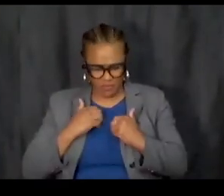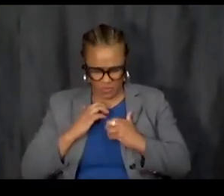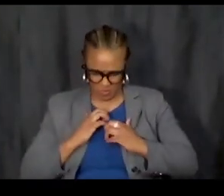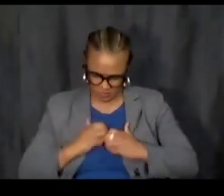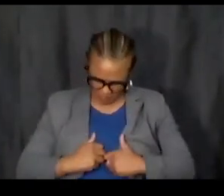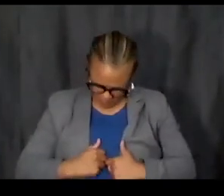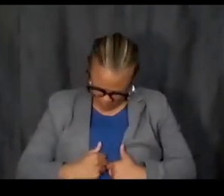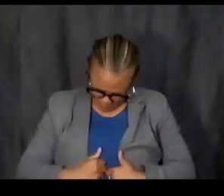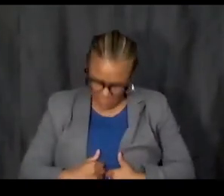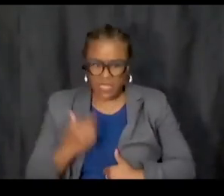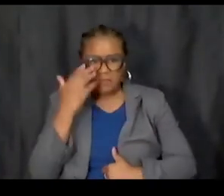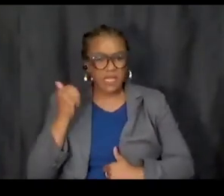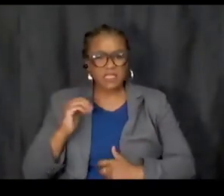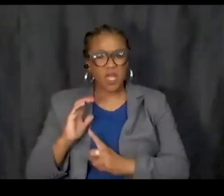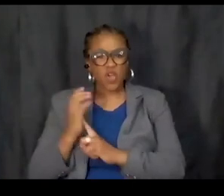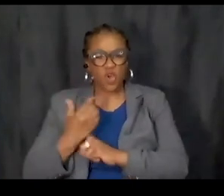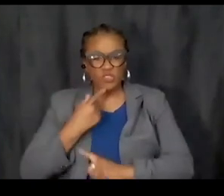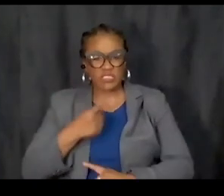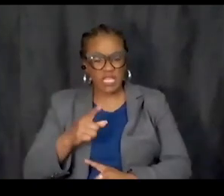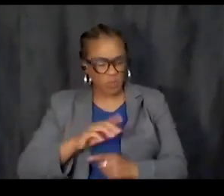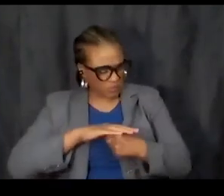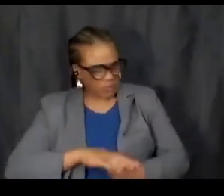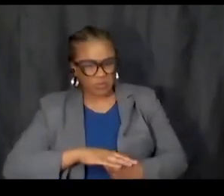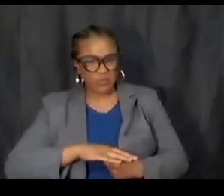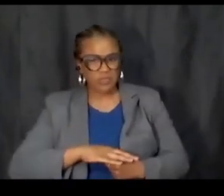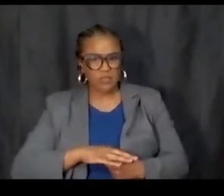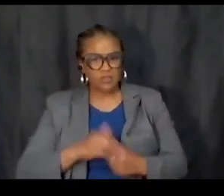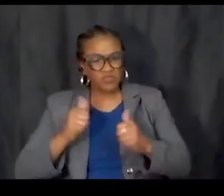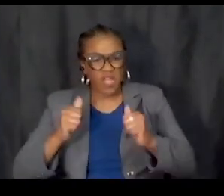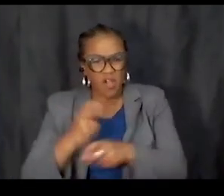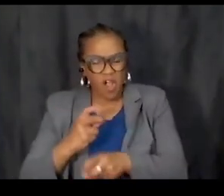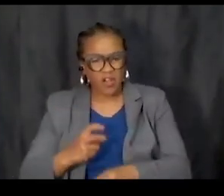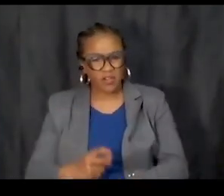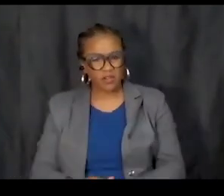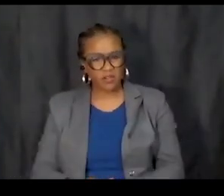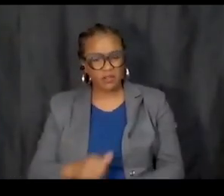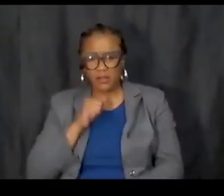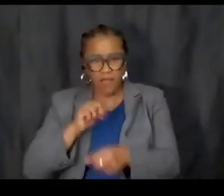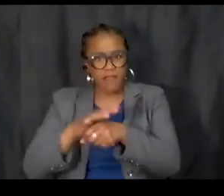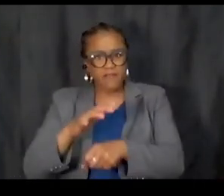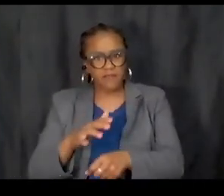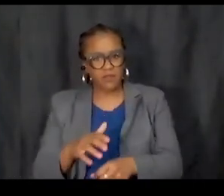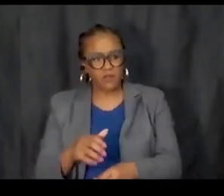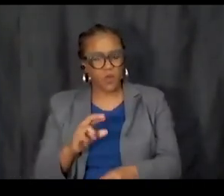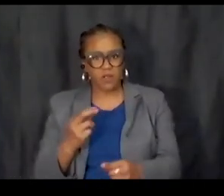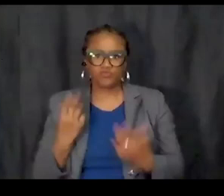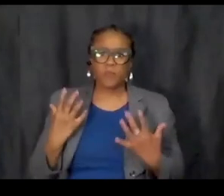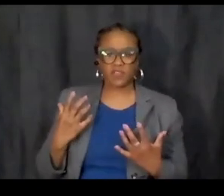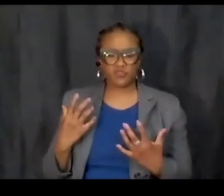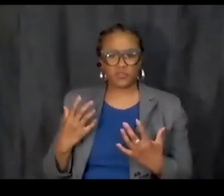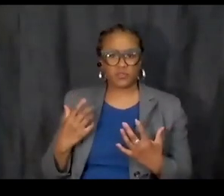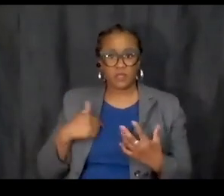else or a whole culture said try harder, said not enough or too much. I